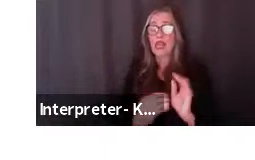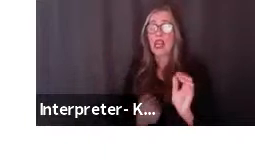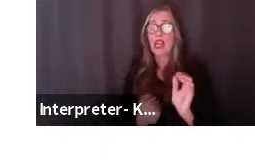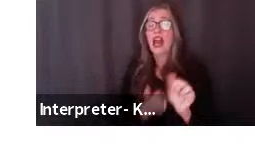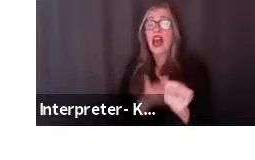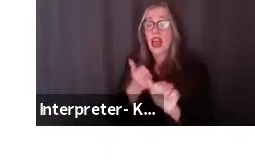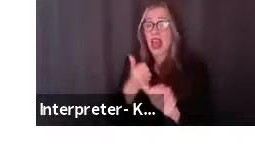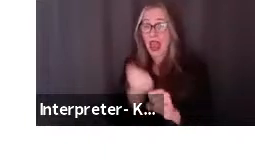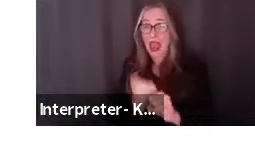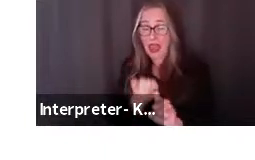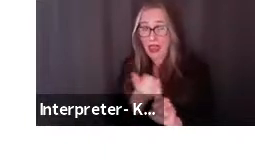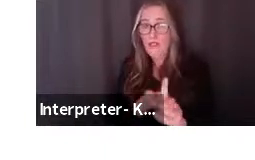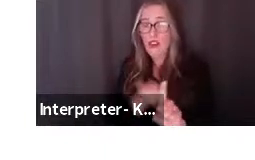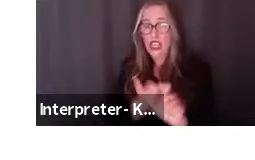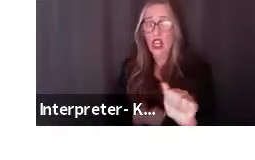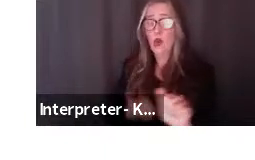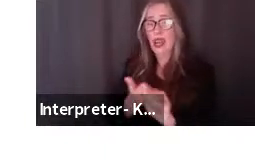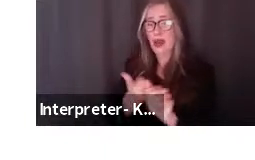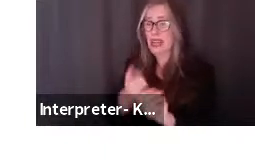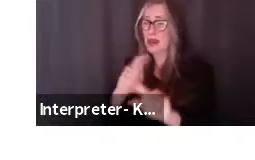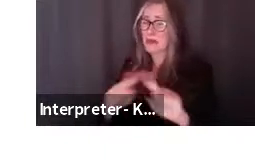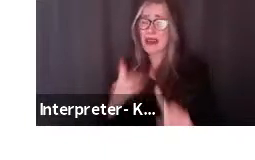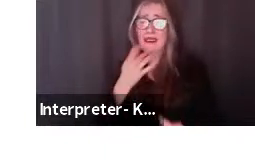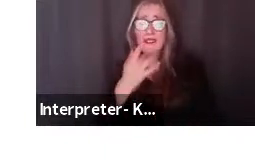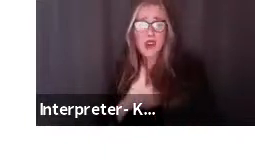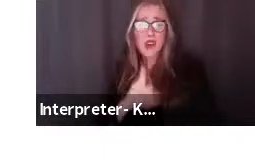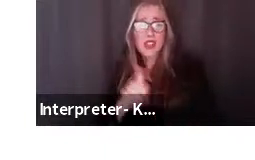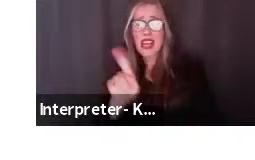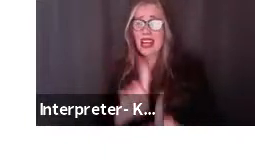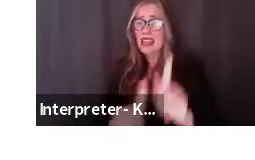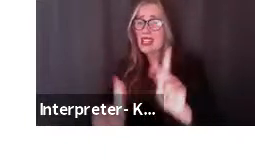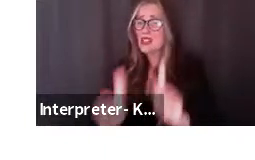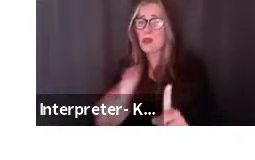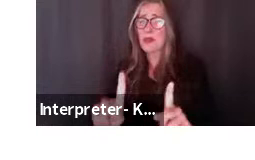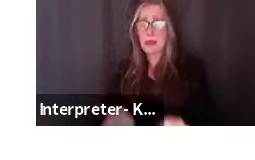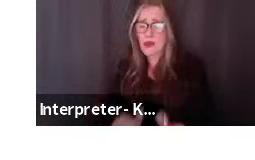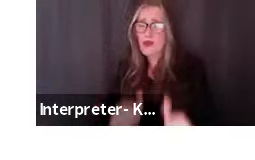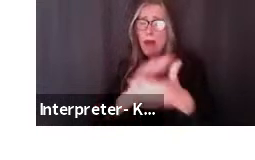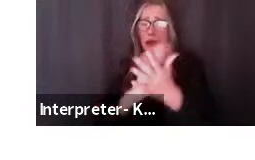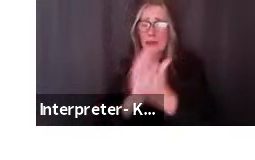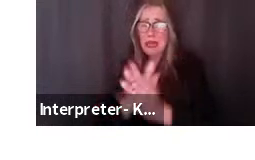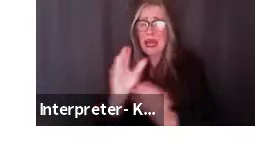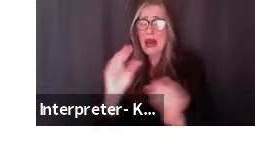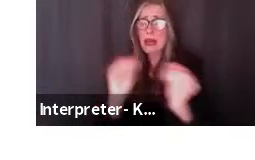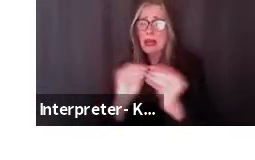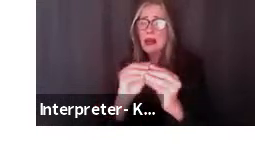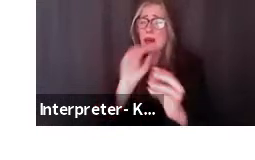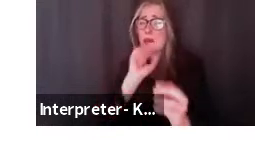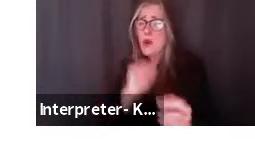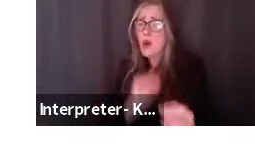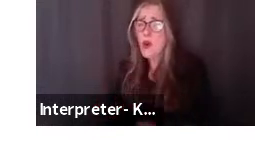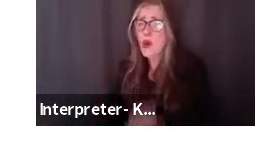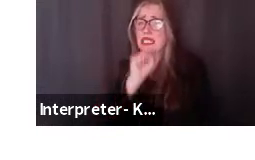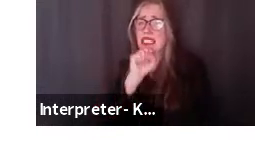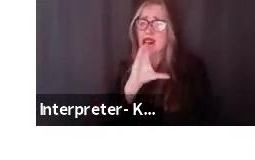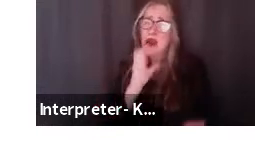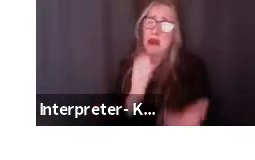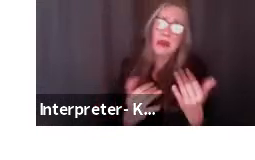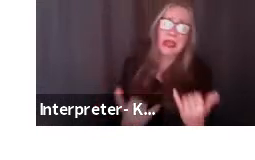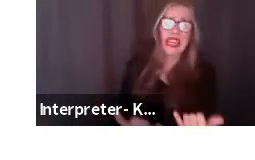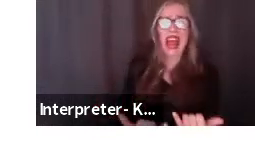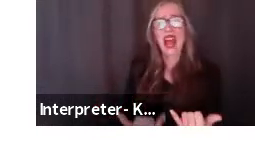a rapidly aging population we estimate that the maximum now would be around 380 survivors